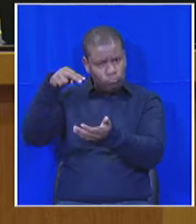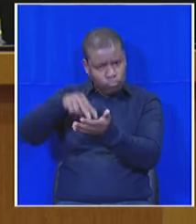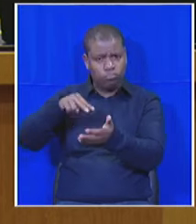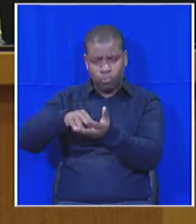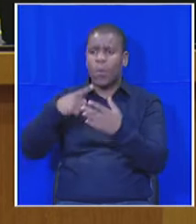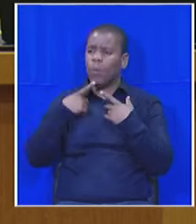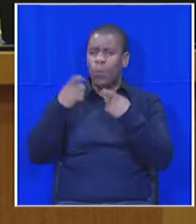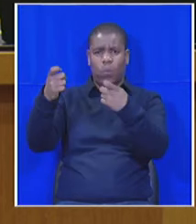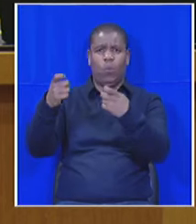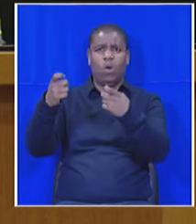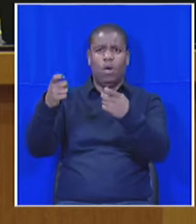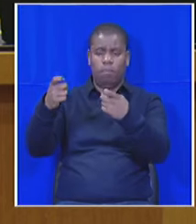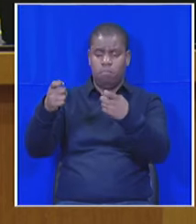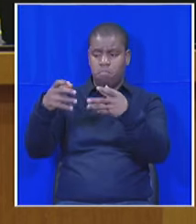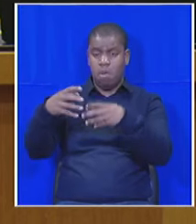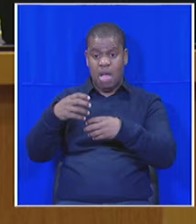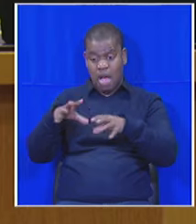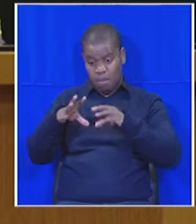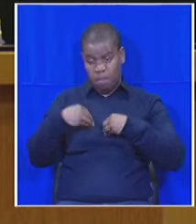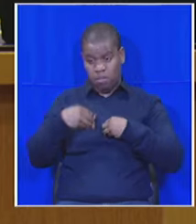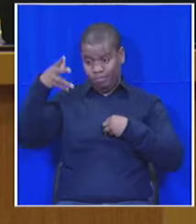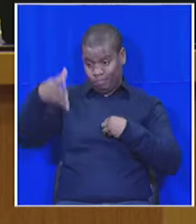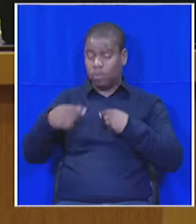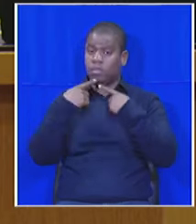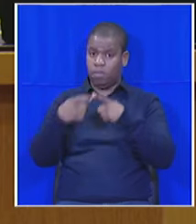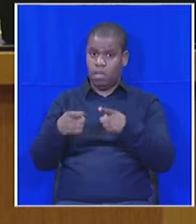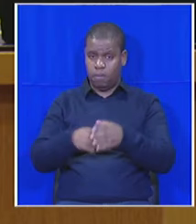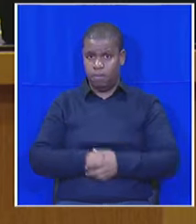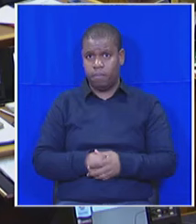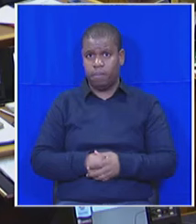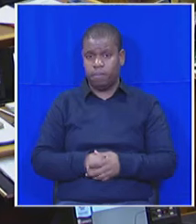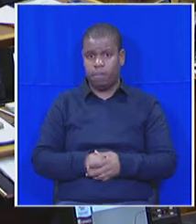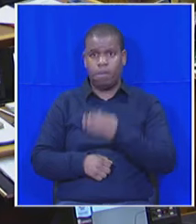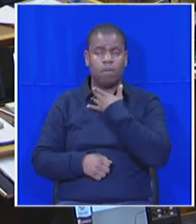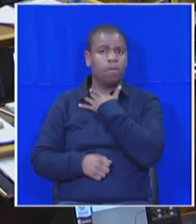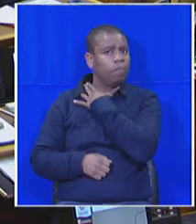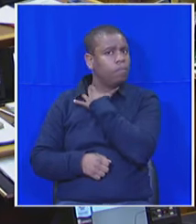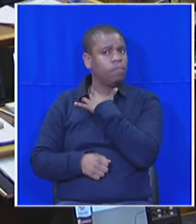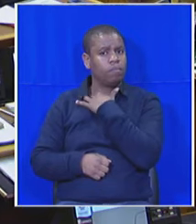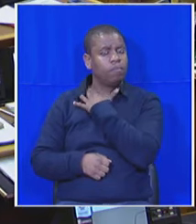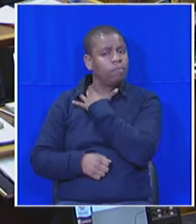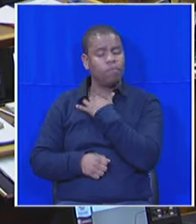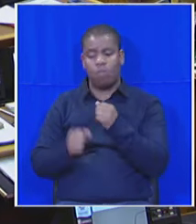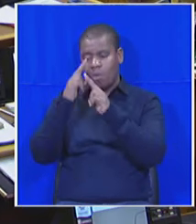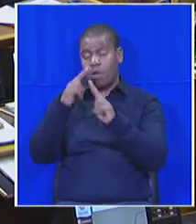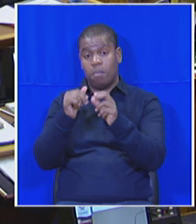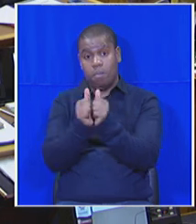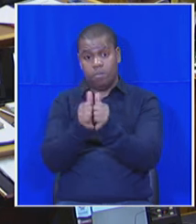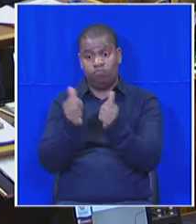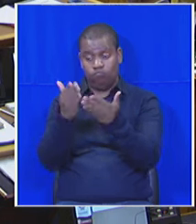up and say that, admit to what she has said in this House. This is really not fair. Honourable members.